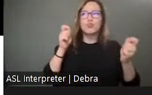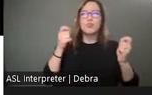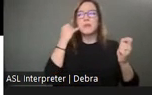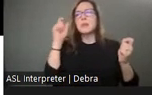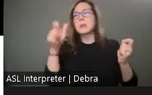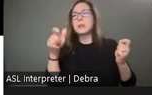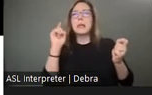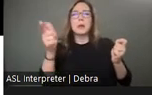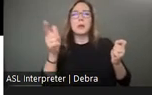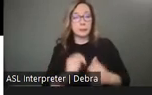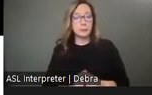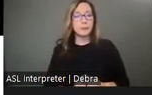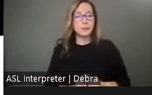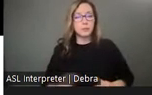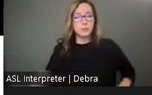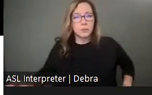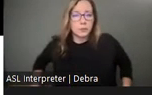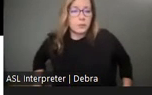road.